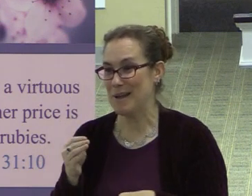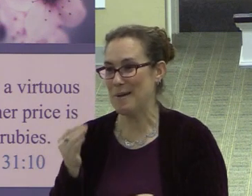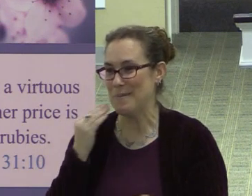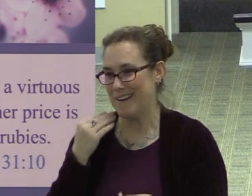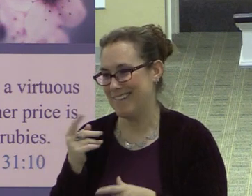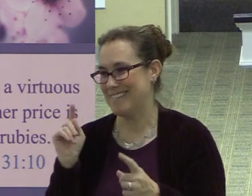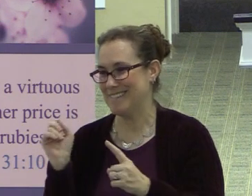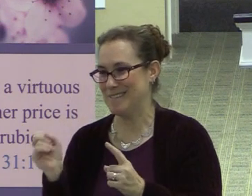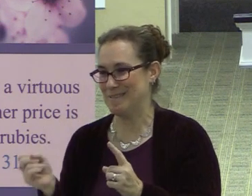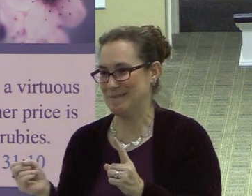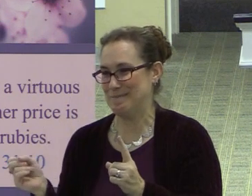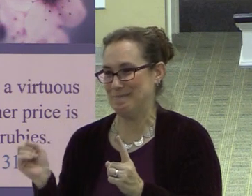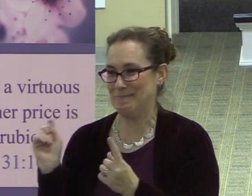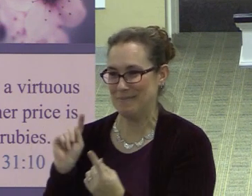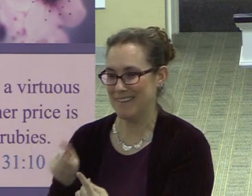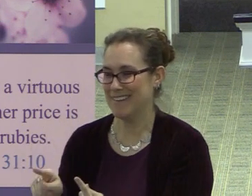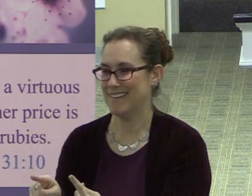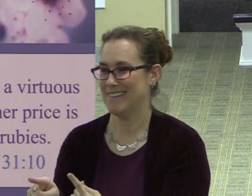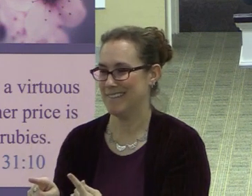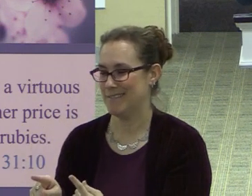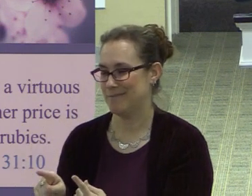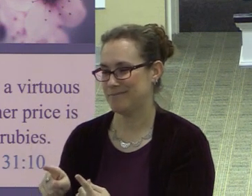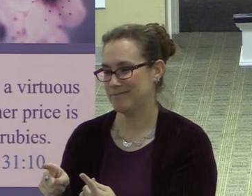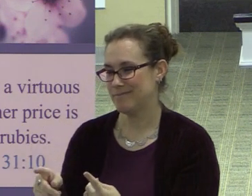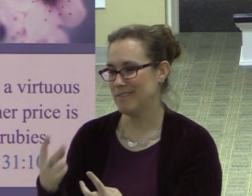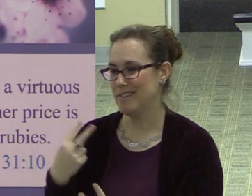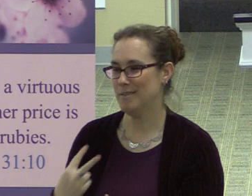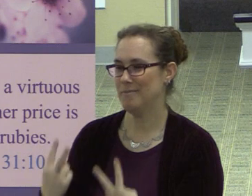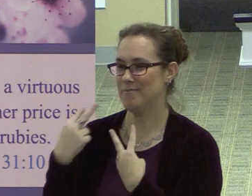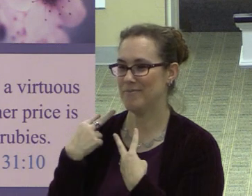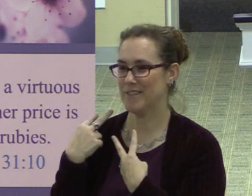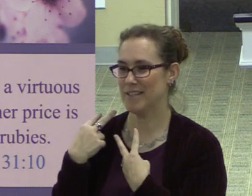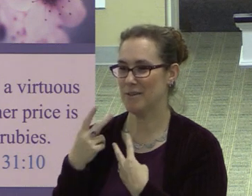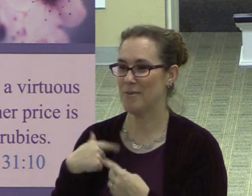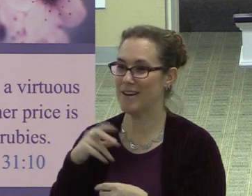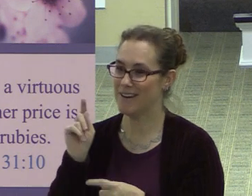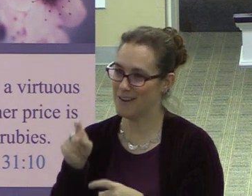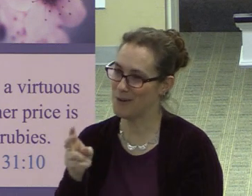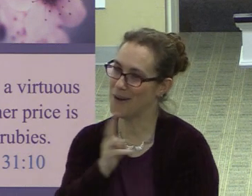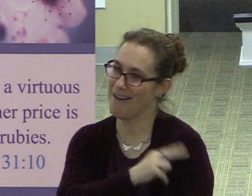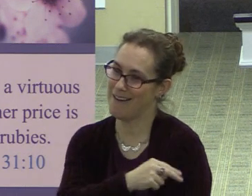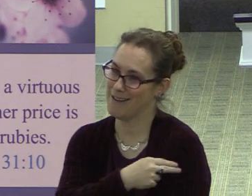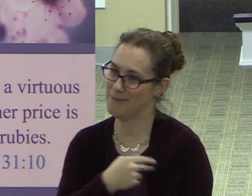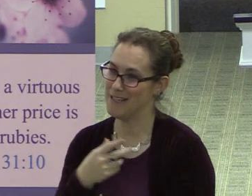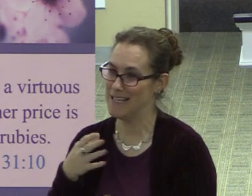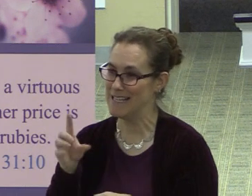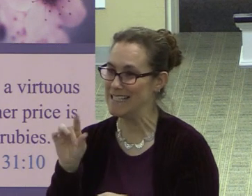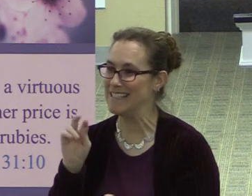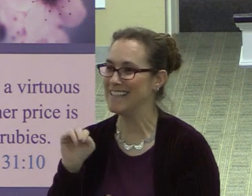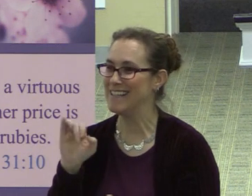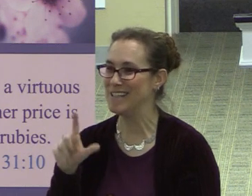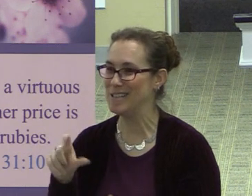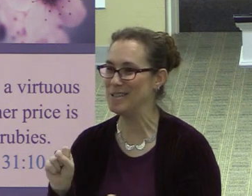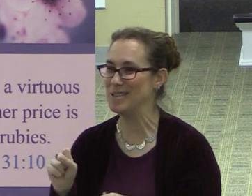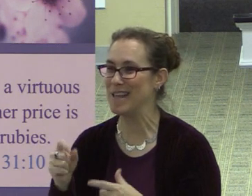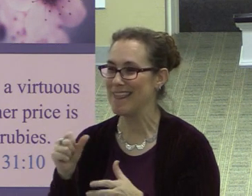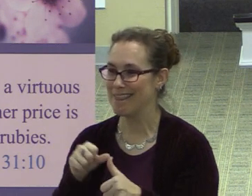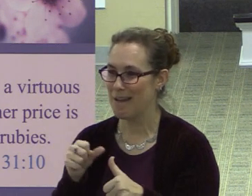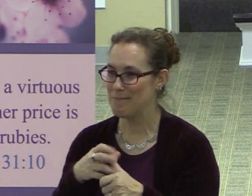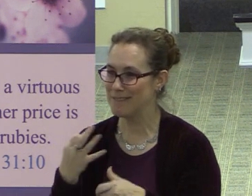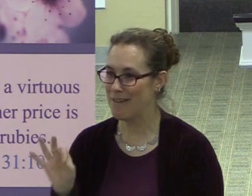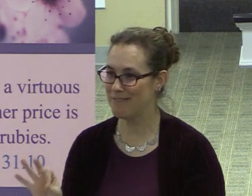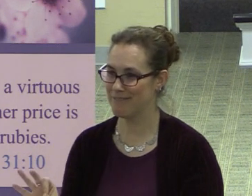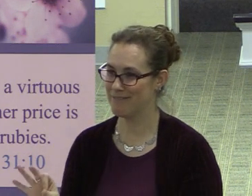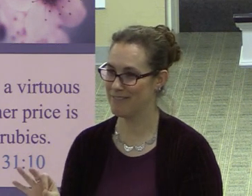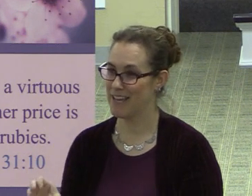there. And I look back, and she said, we got to get to a hospital. Daniel's thumb is off. Daniel got my